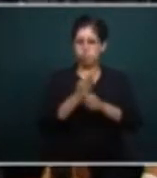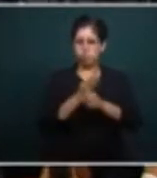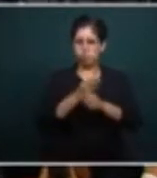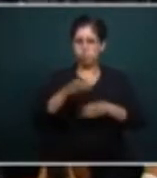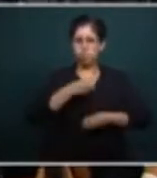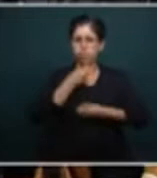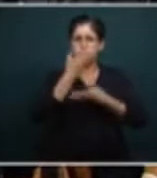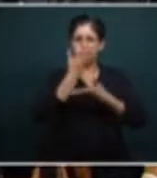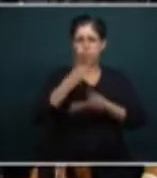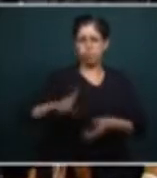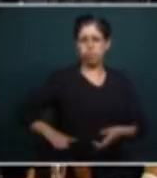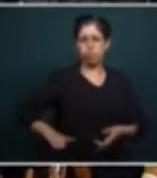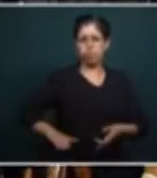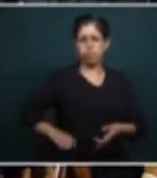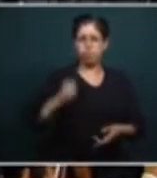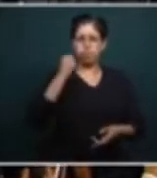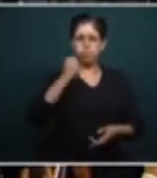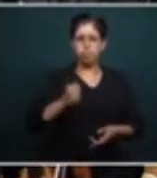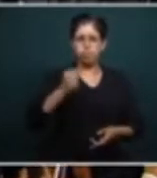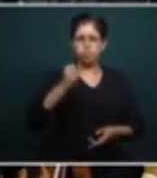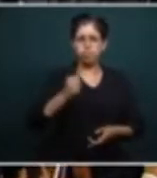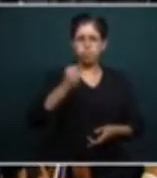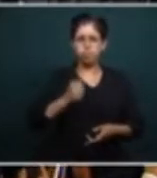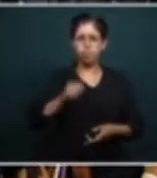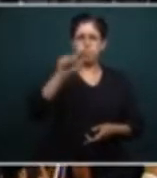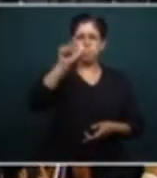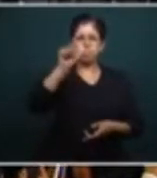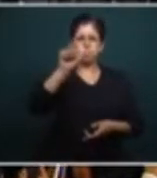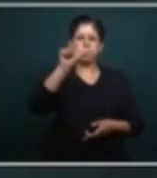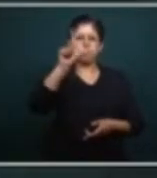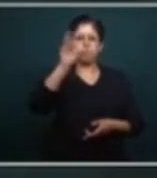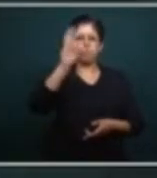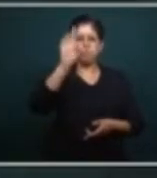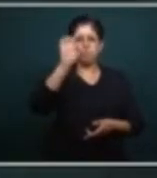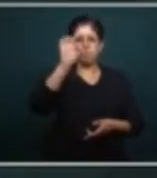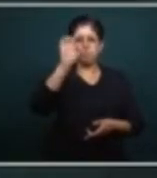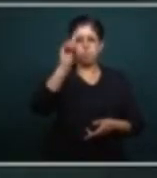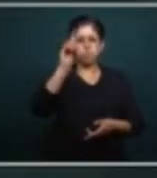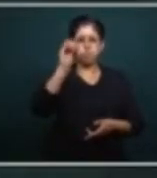I give the governor a chance to speak,